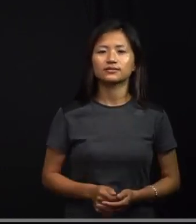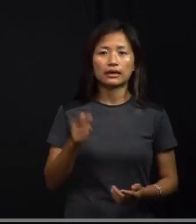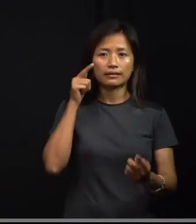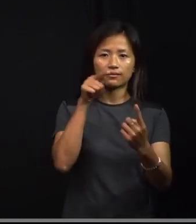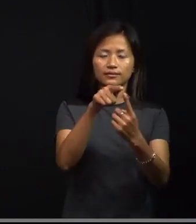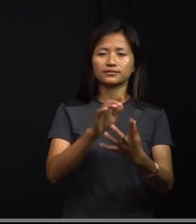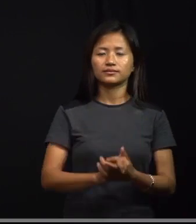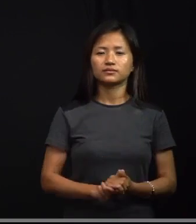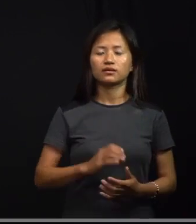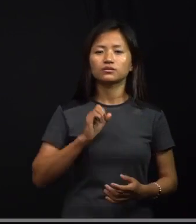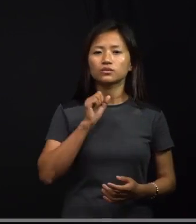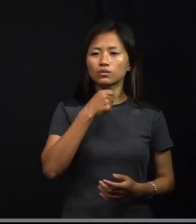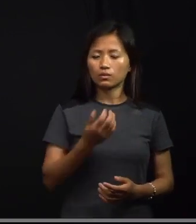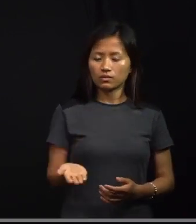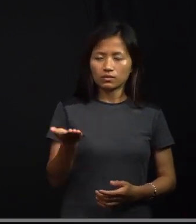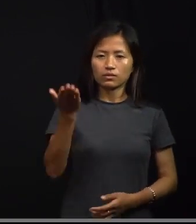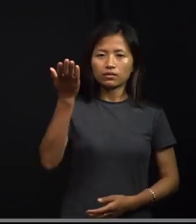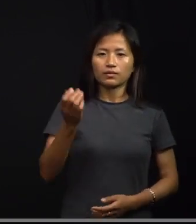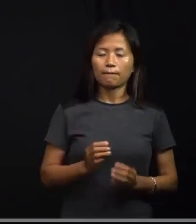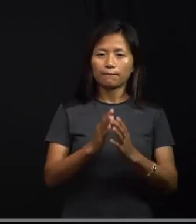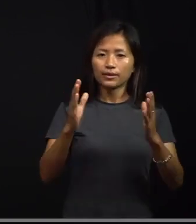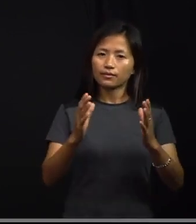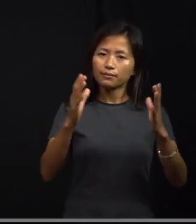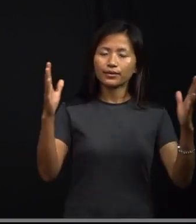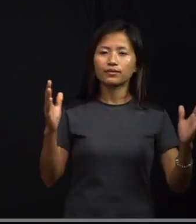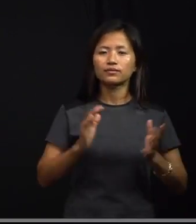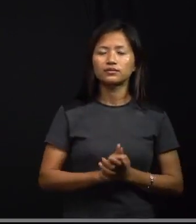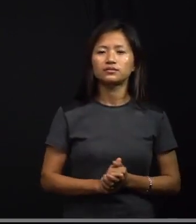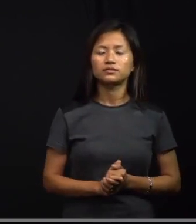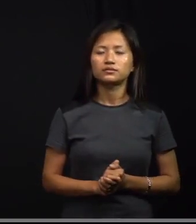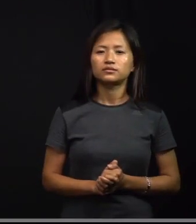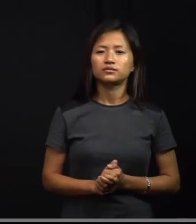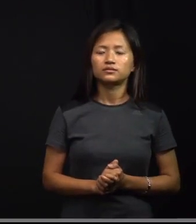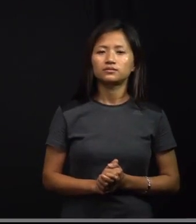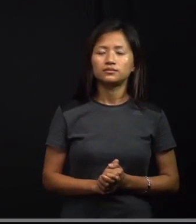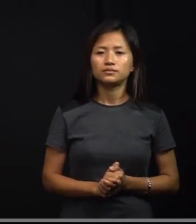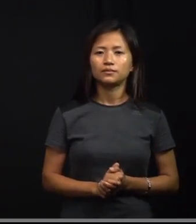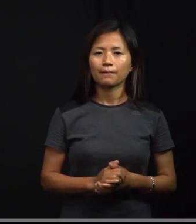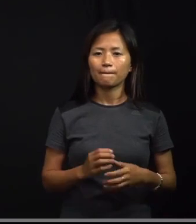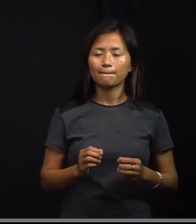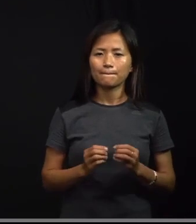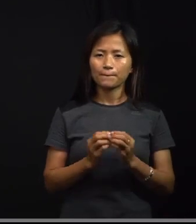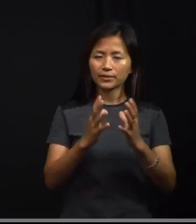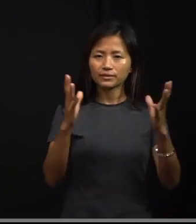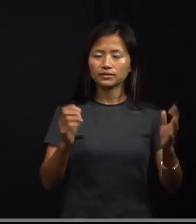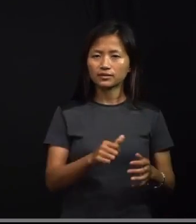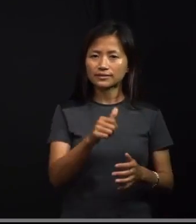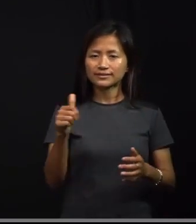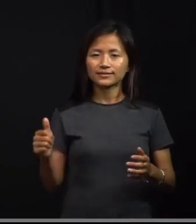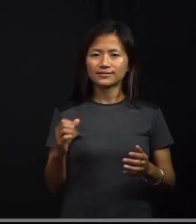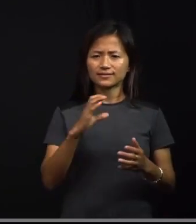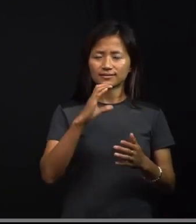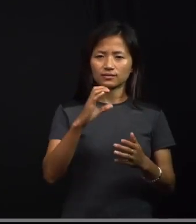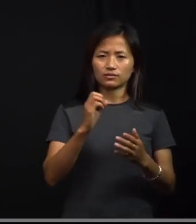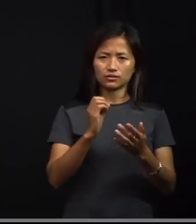and as you grow older, as your class get bigger and bigger, then many other concrete or